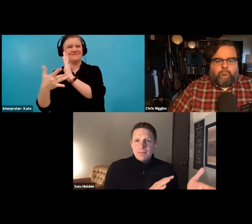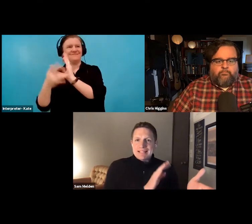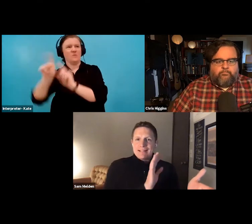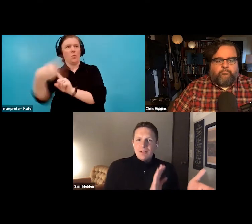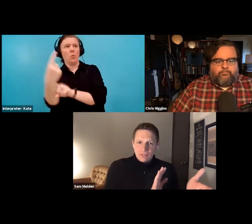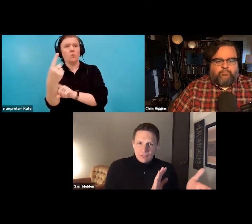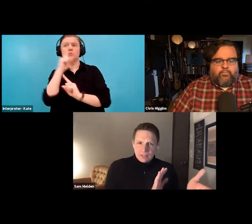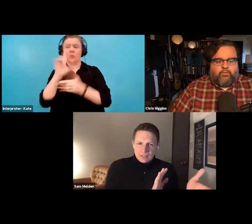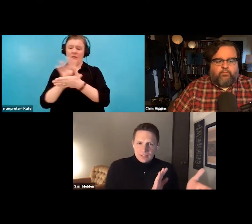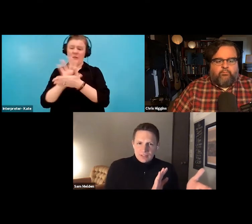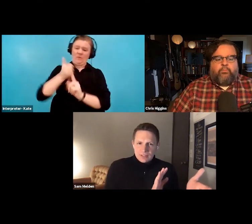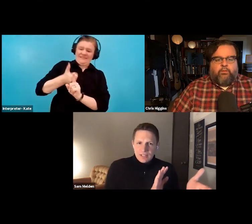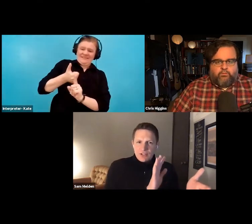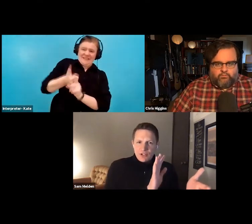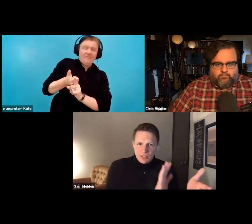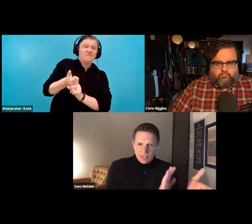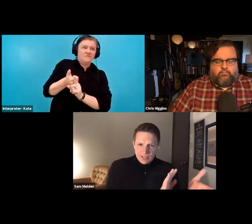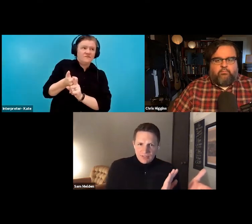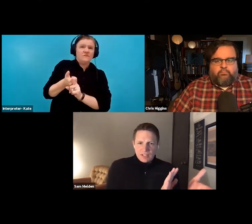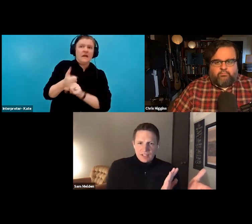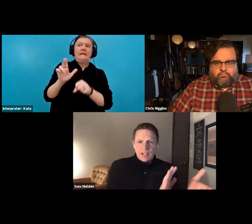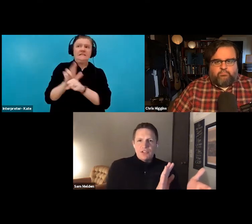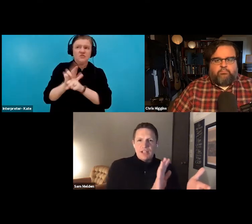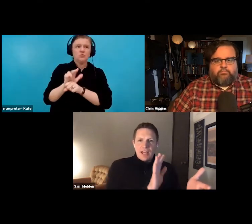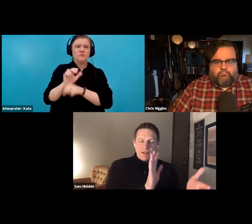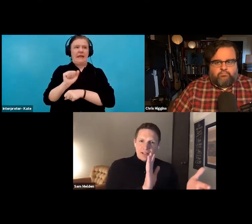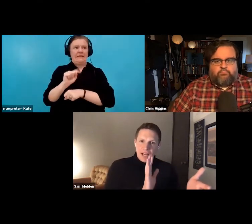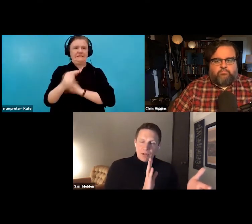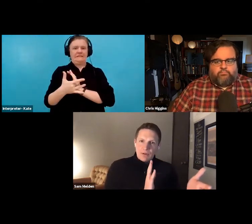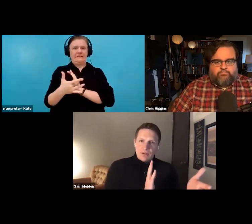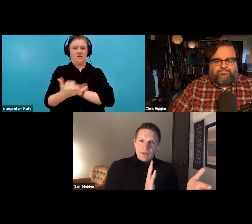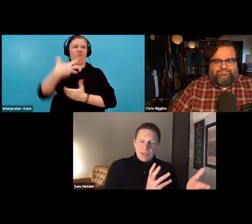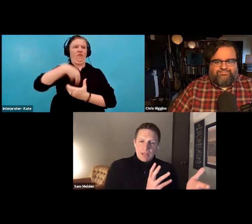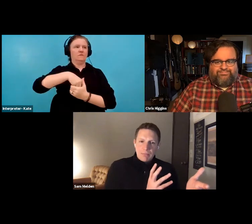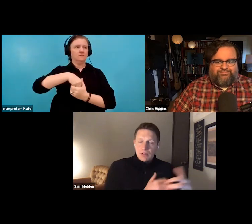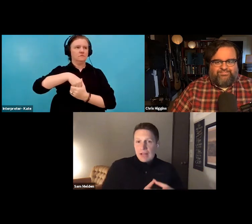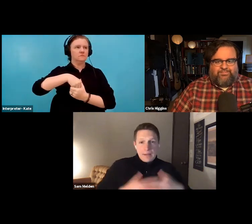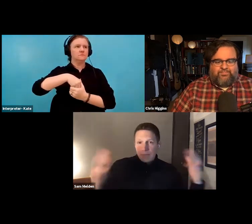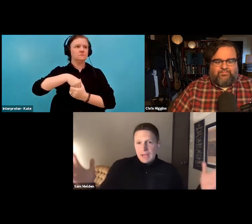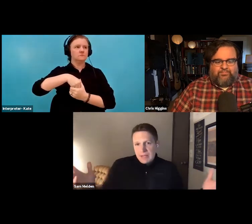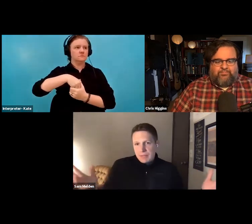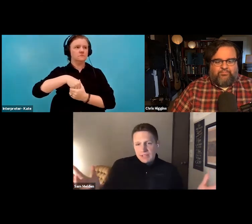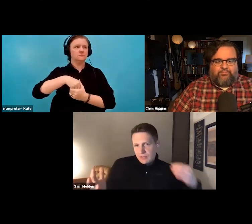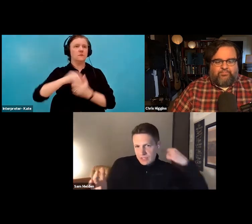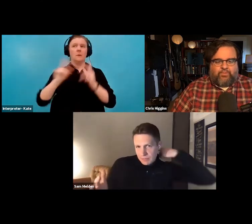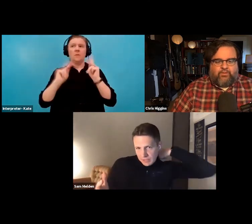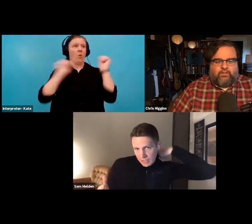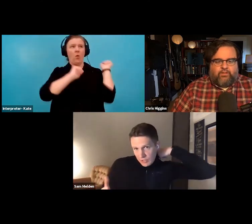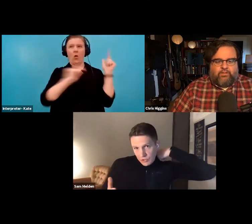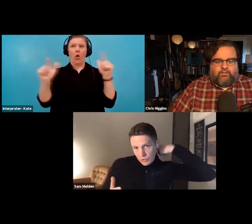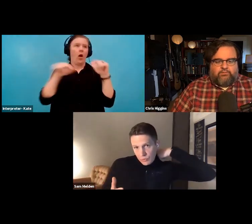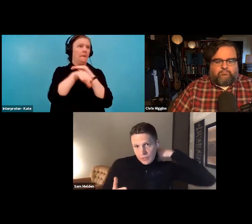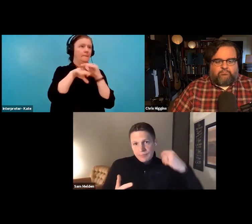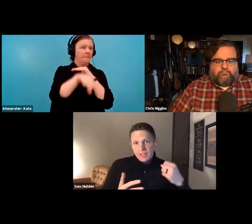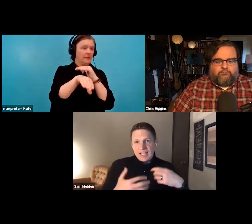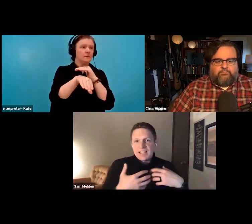film itself is using assistive technology and allowing people of any ability or disability